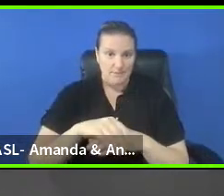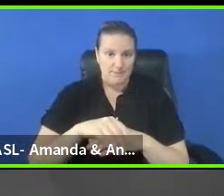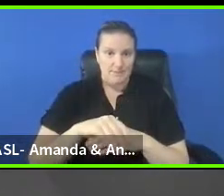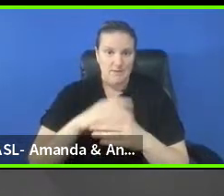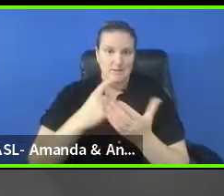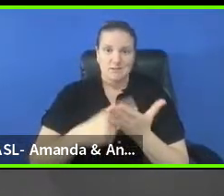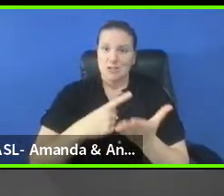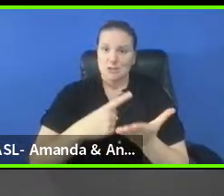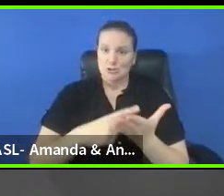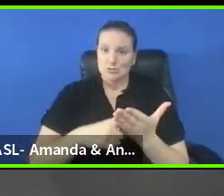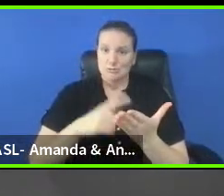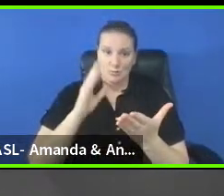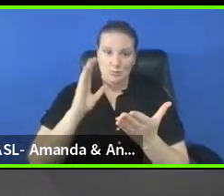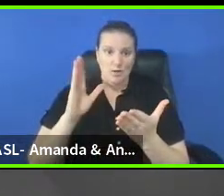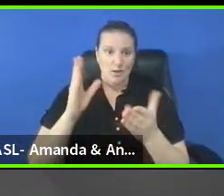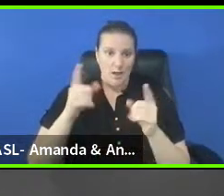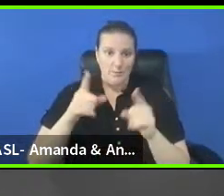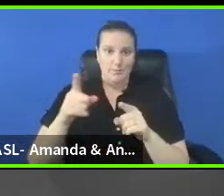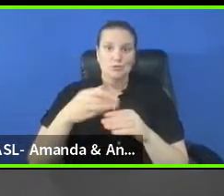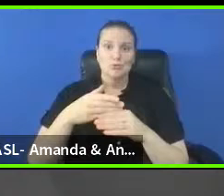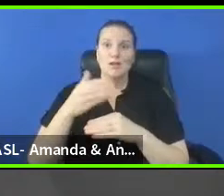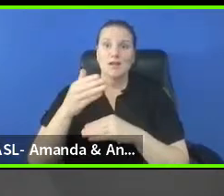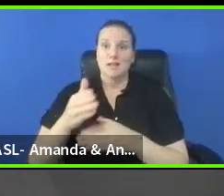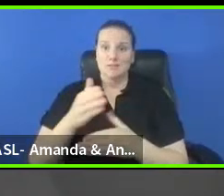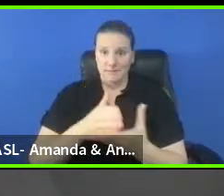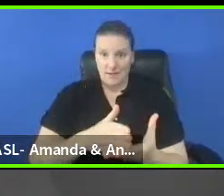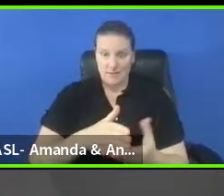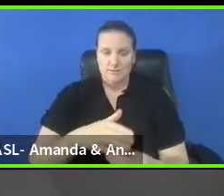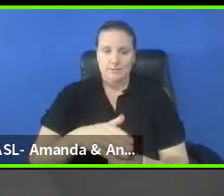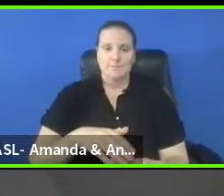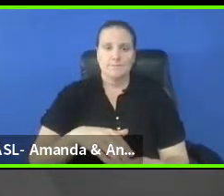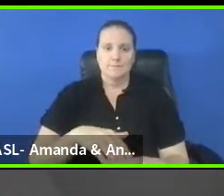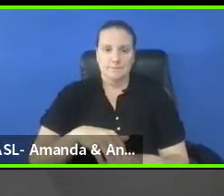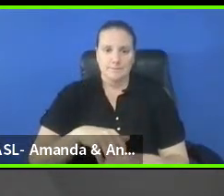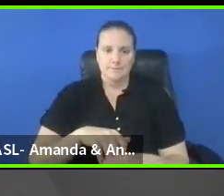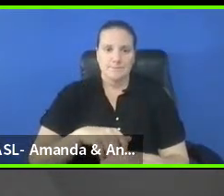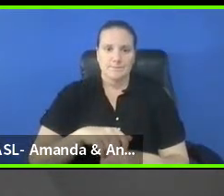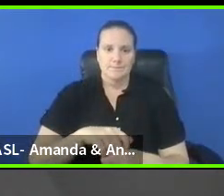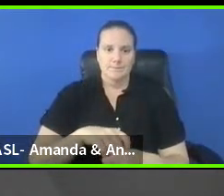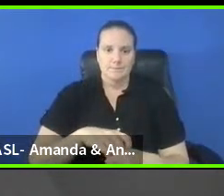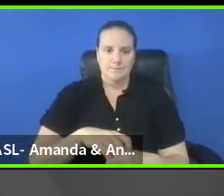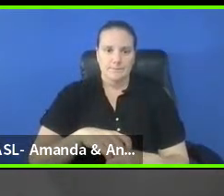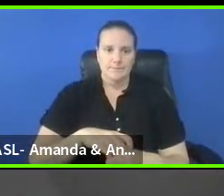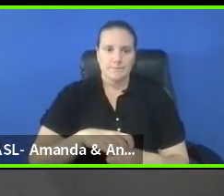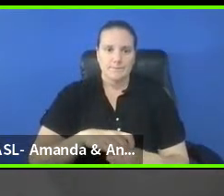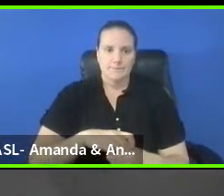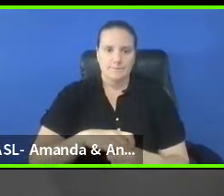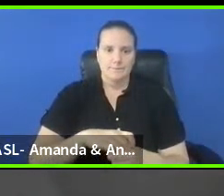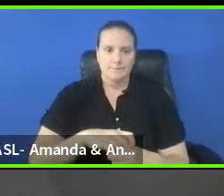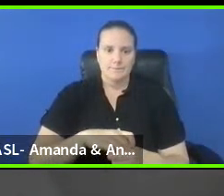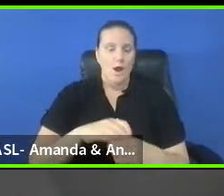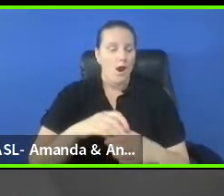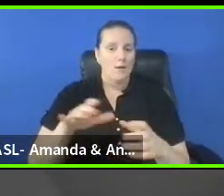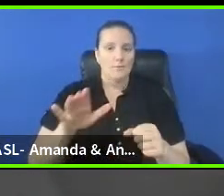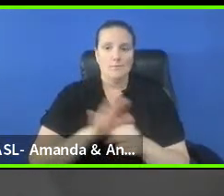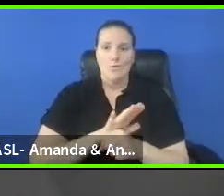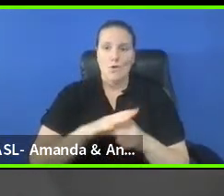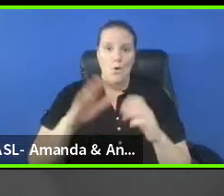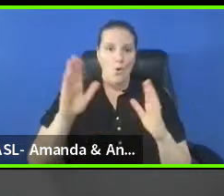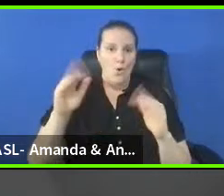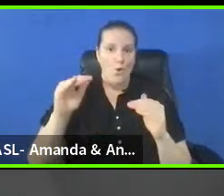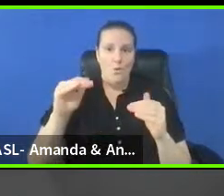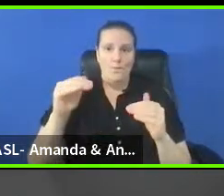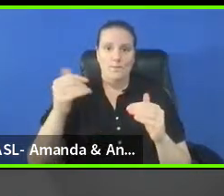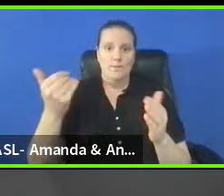discussions that will be going on during this next phase. So our grand hope is that once again, we will